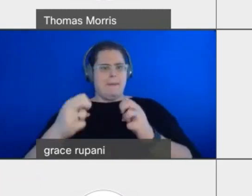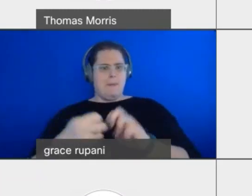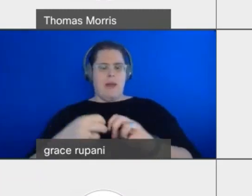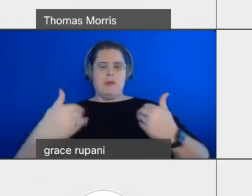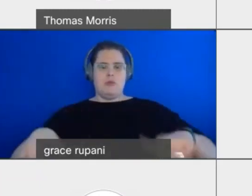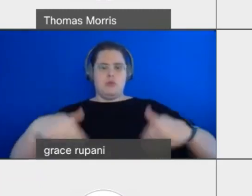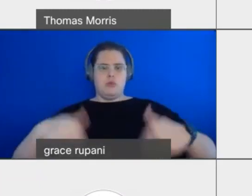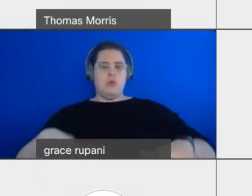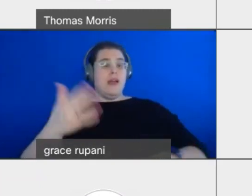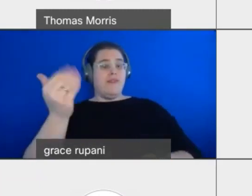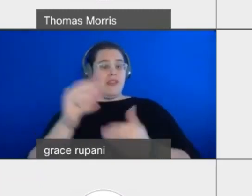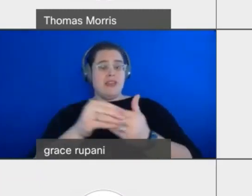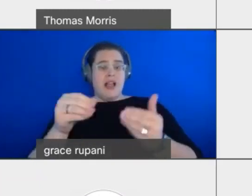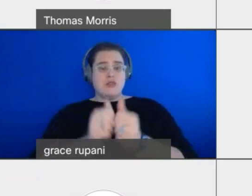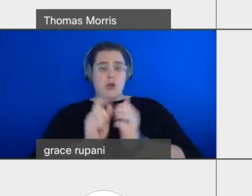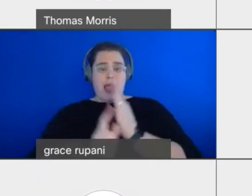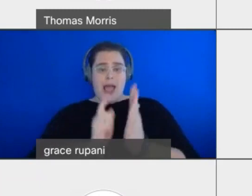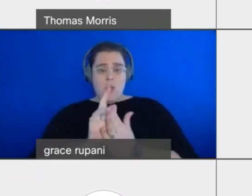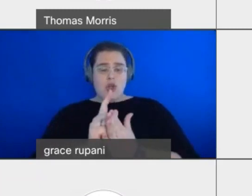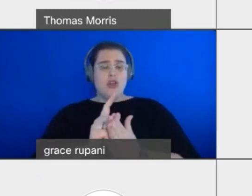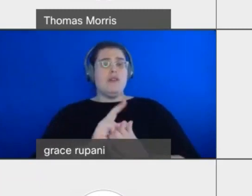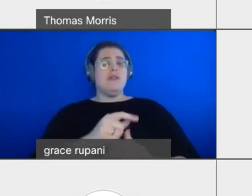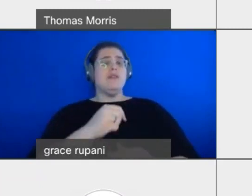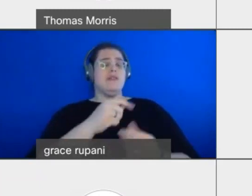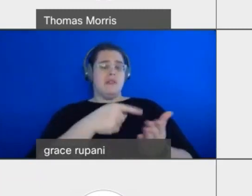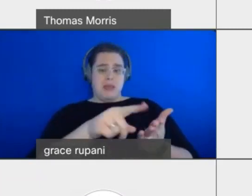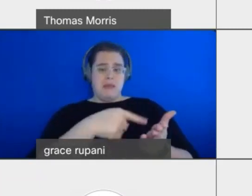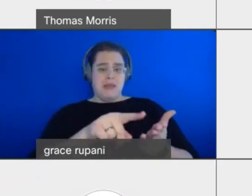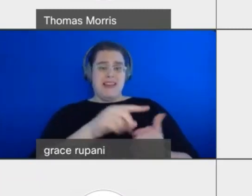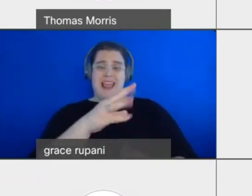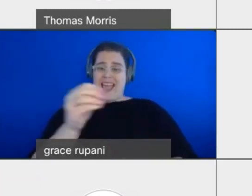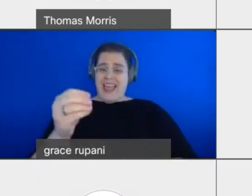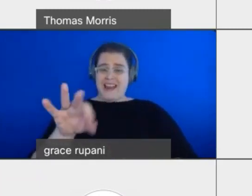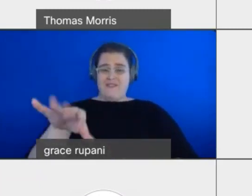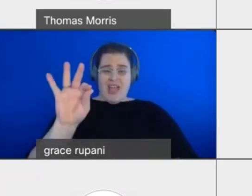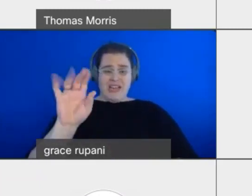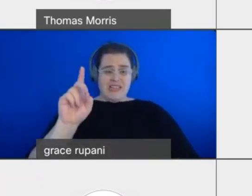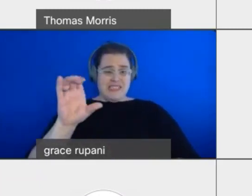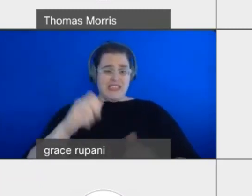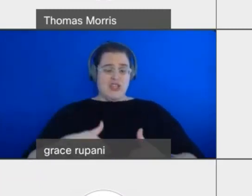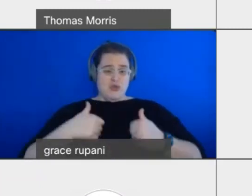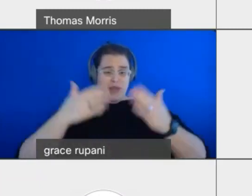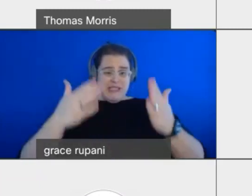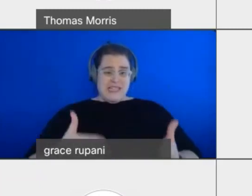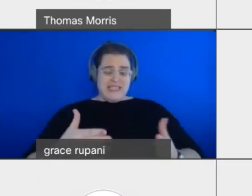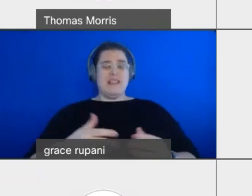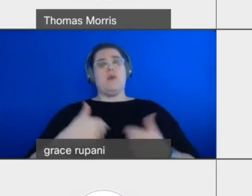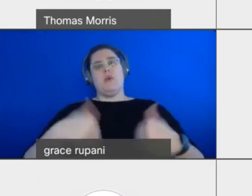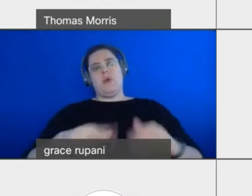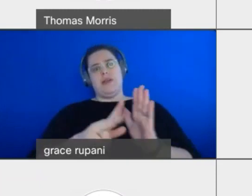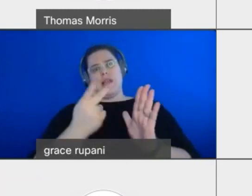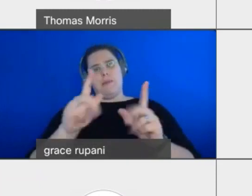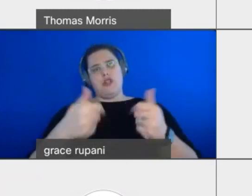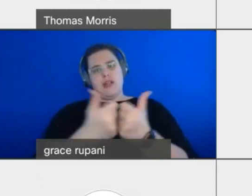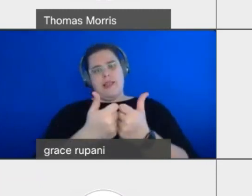as a whole. Finding DC residents is even more challenging. Is there consideration to partner with providers to address this issue with